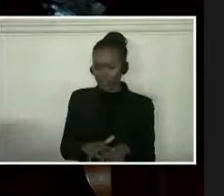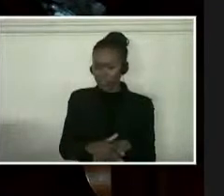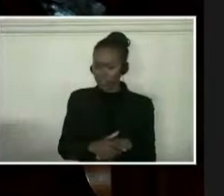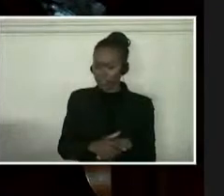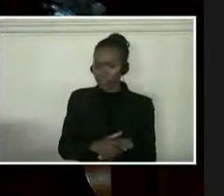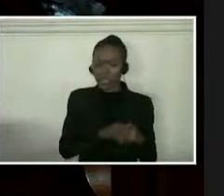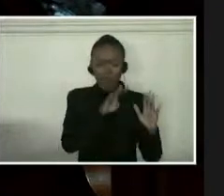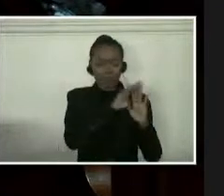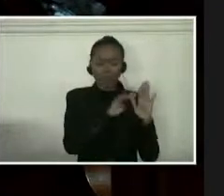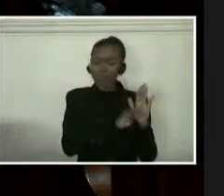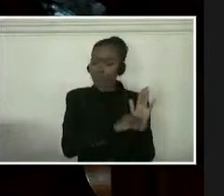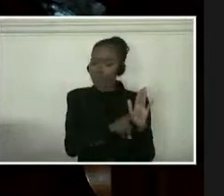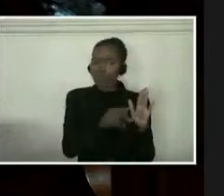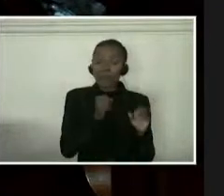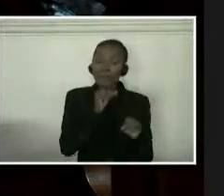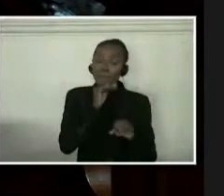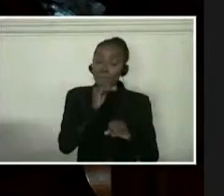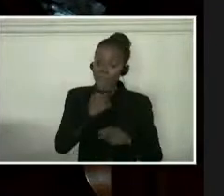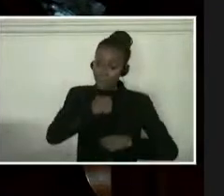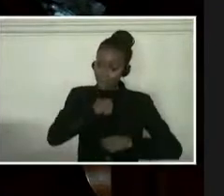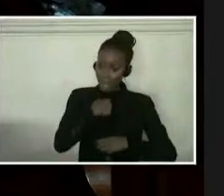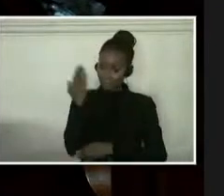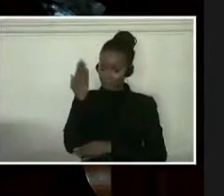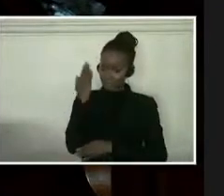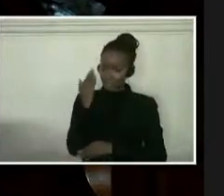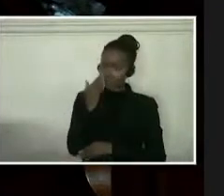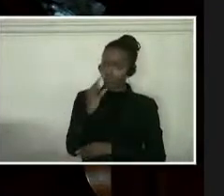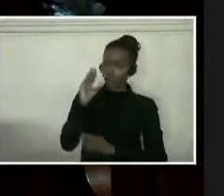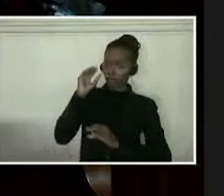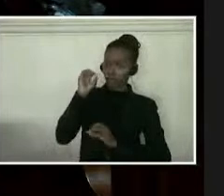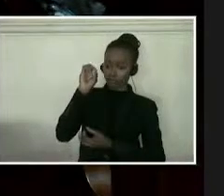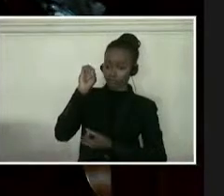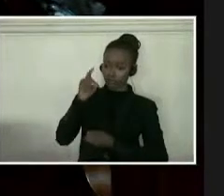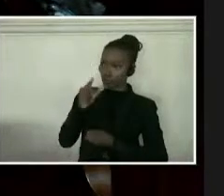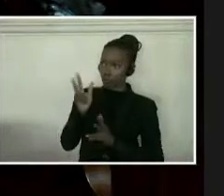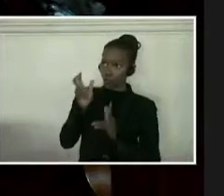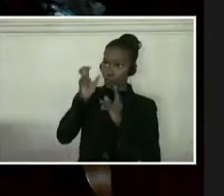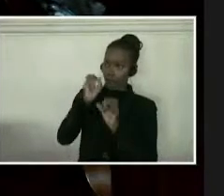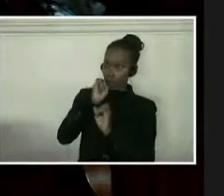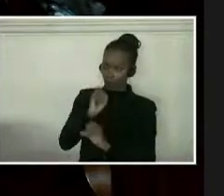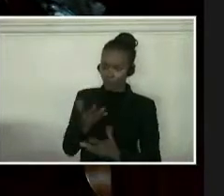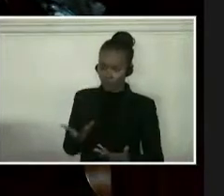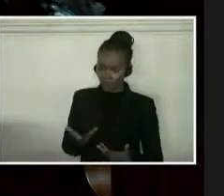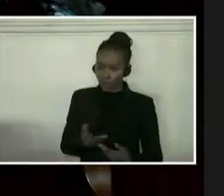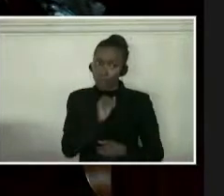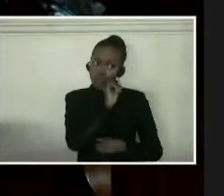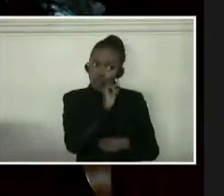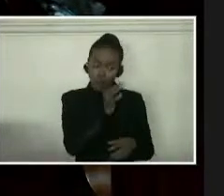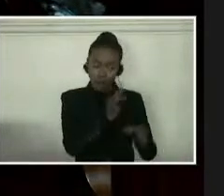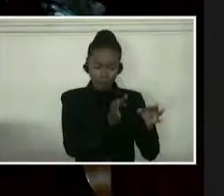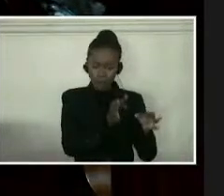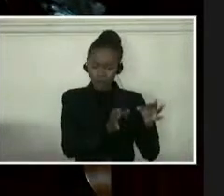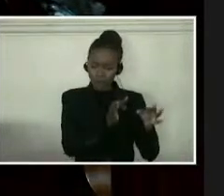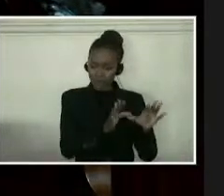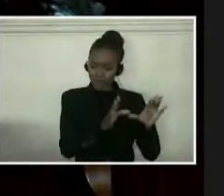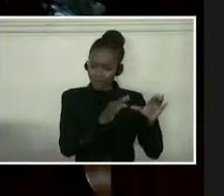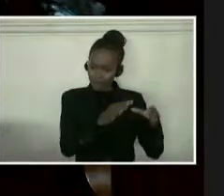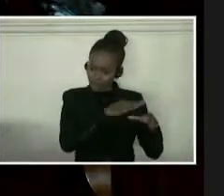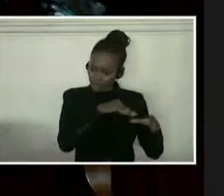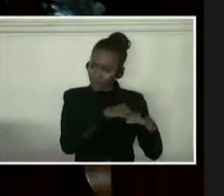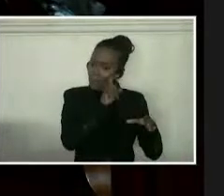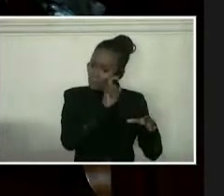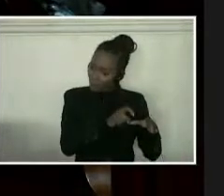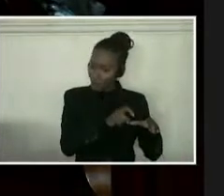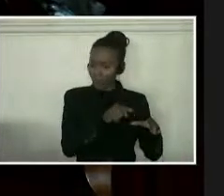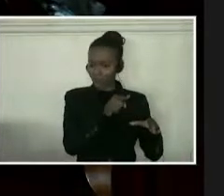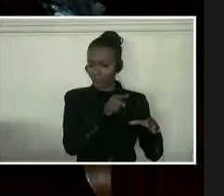programs so you were not listening so i think you even your political party must recall you not only recall